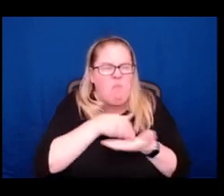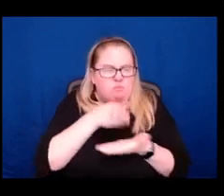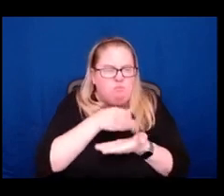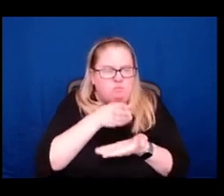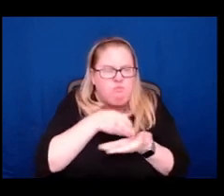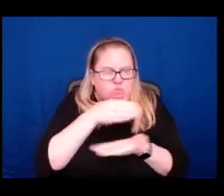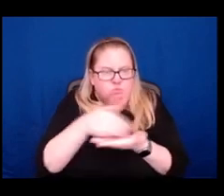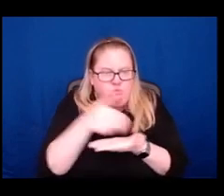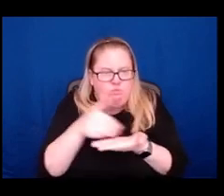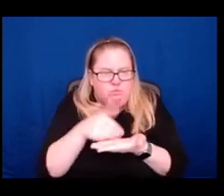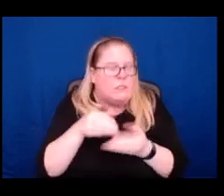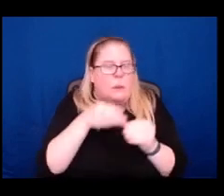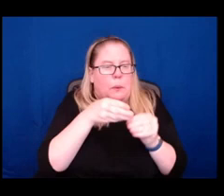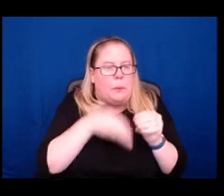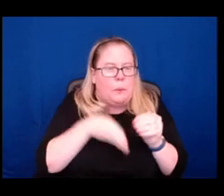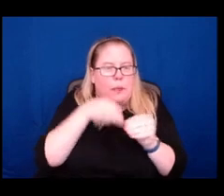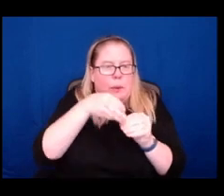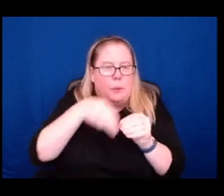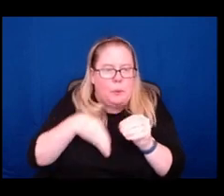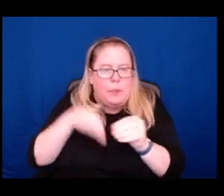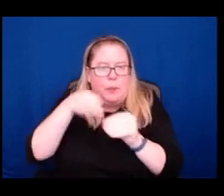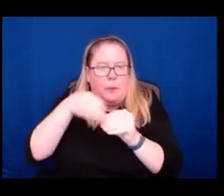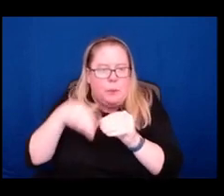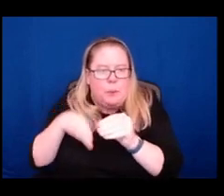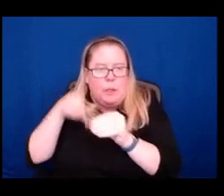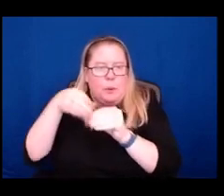consistent with our noodles.